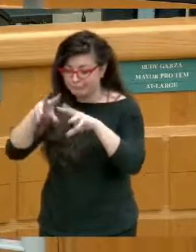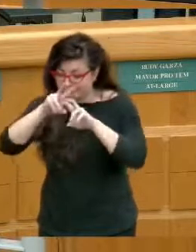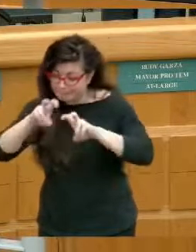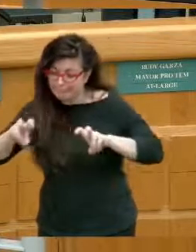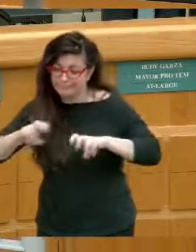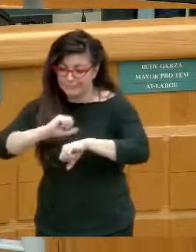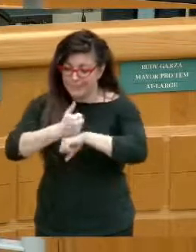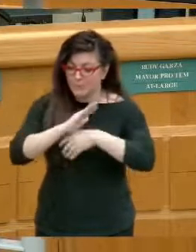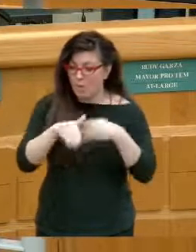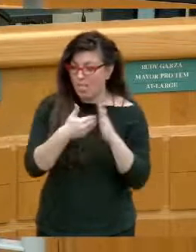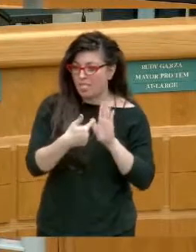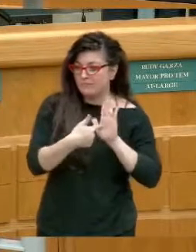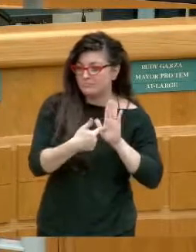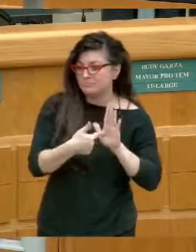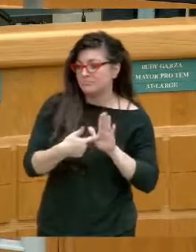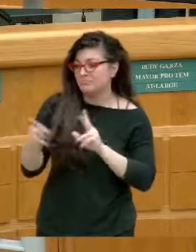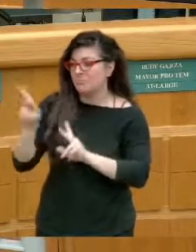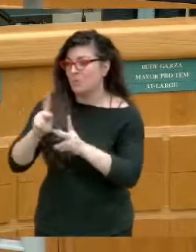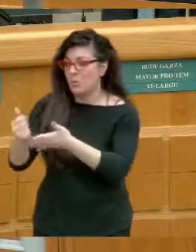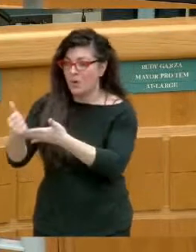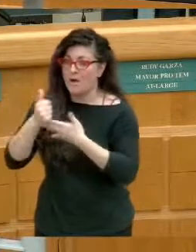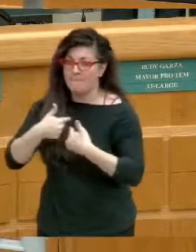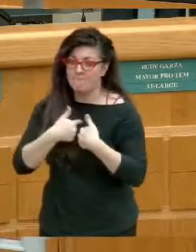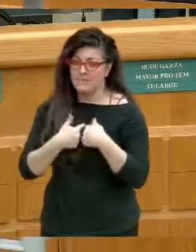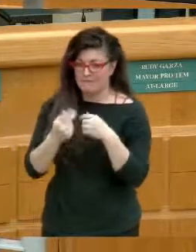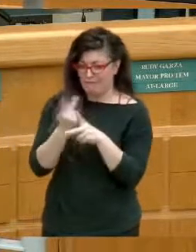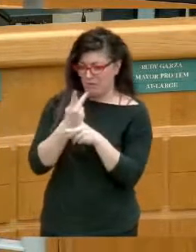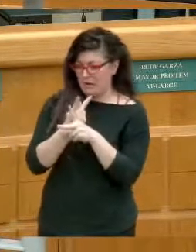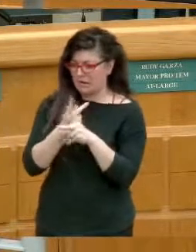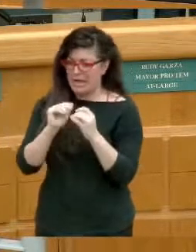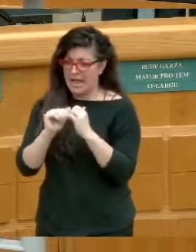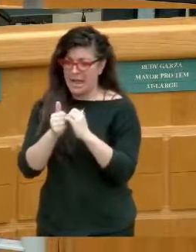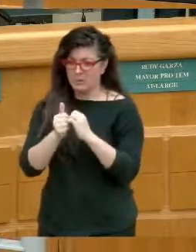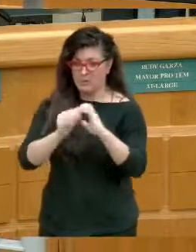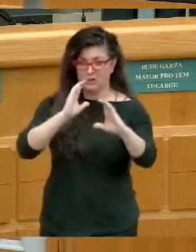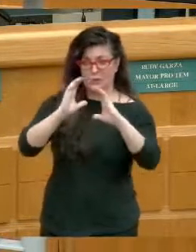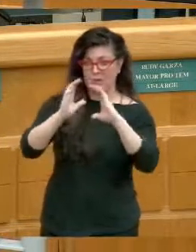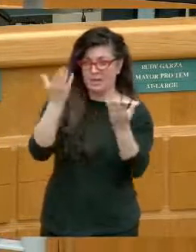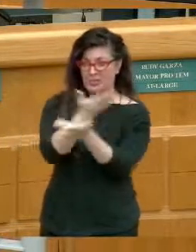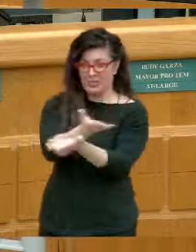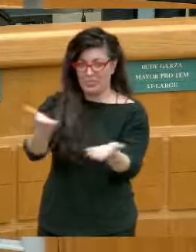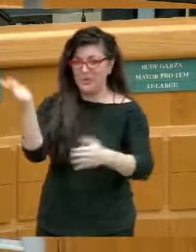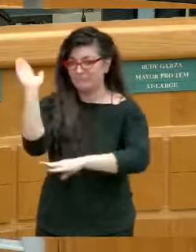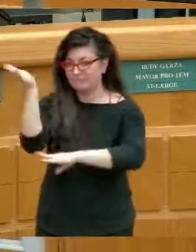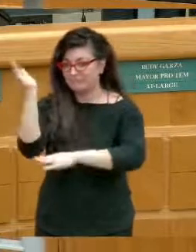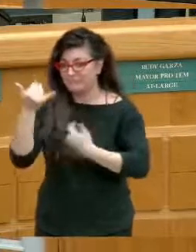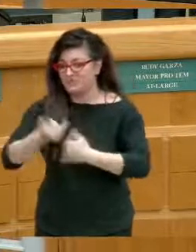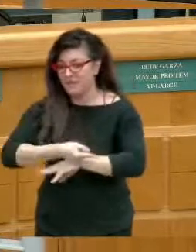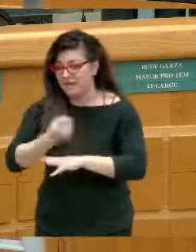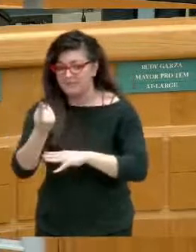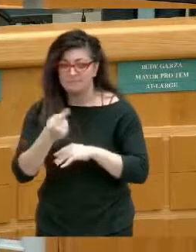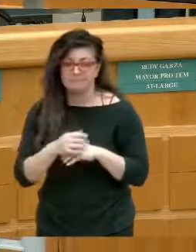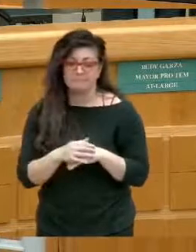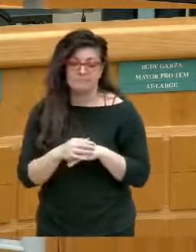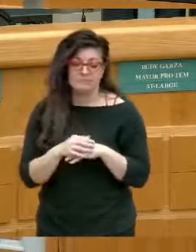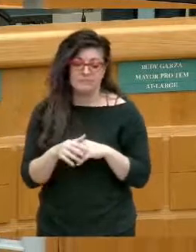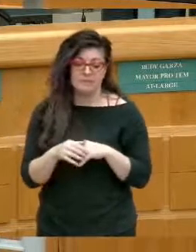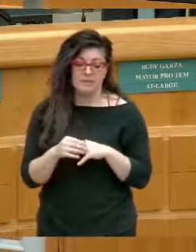helps me figure out how to communicate to all the audience that's out there today the things that I have to